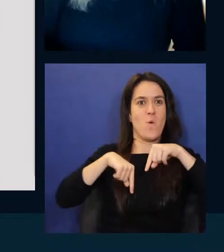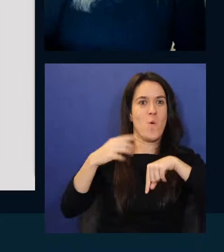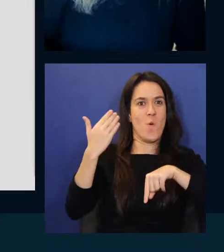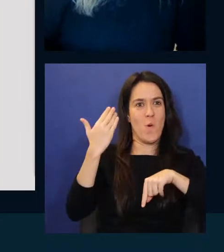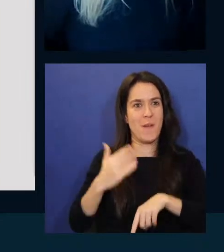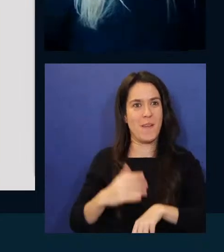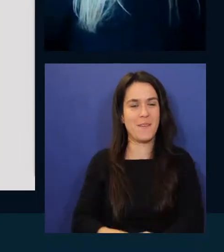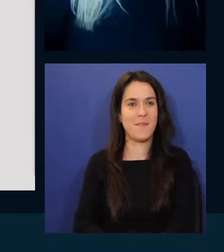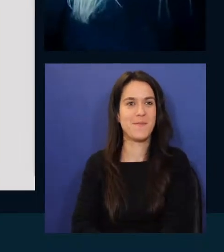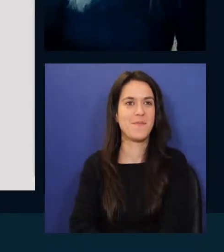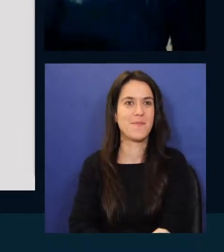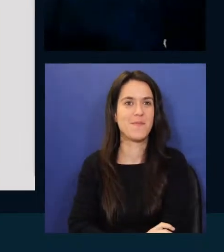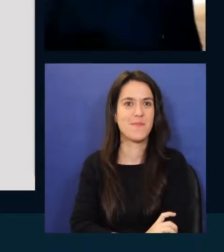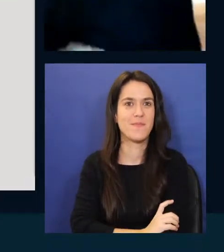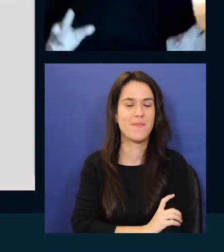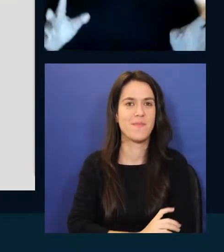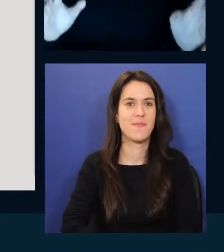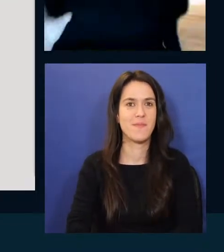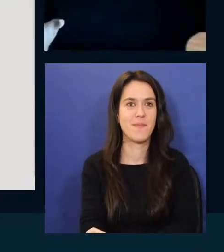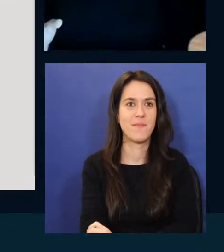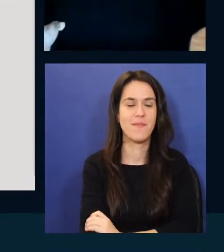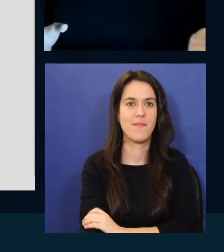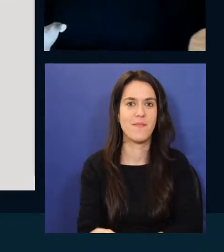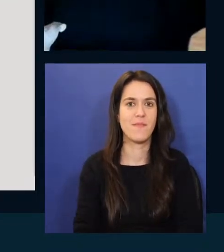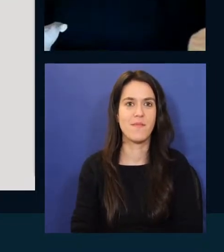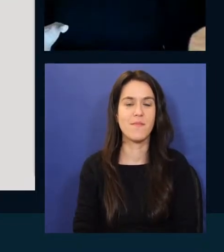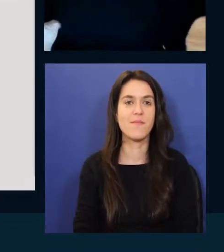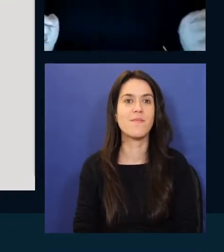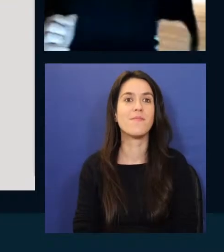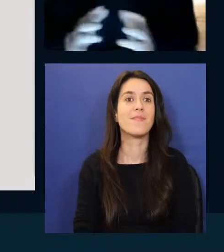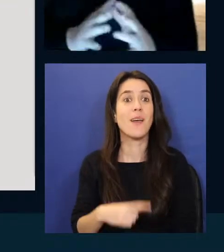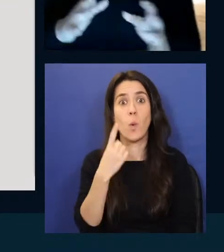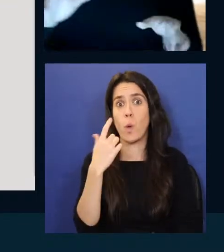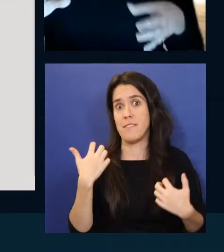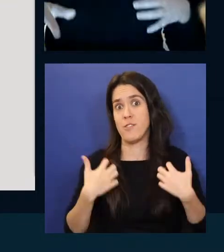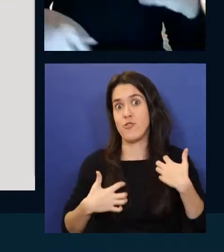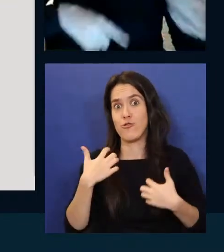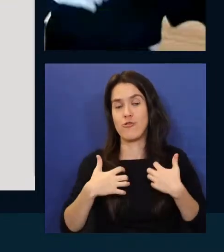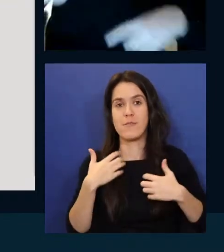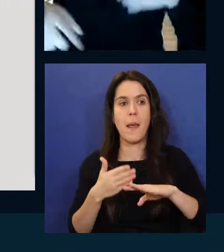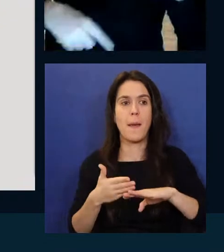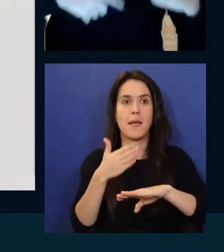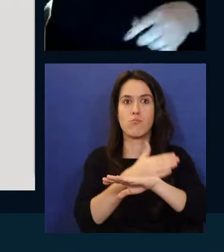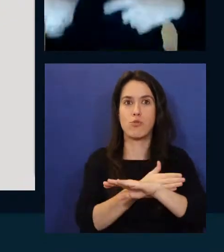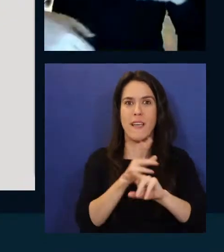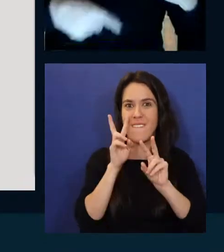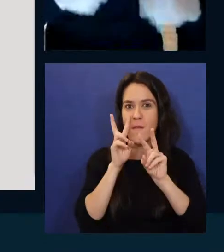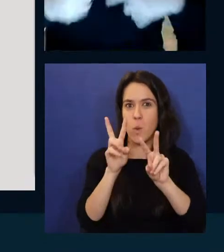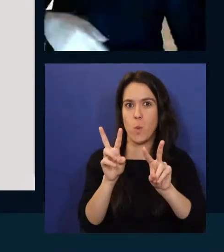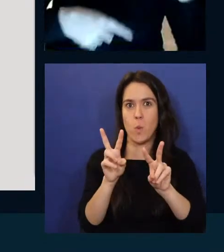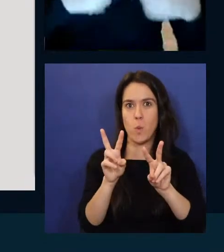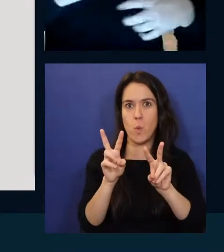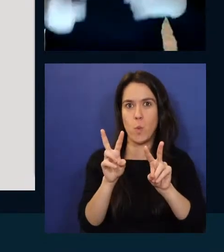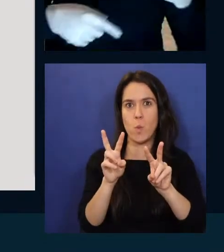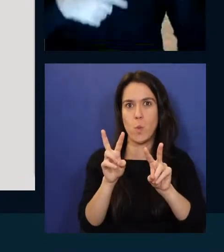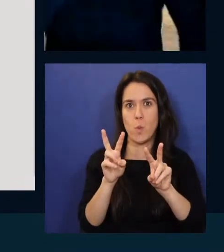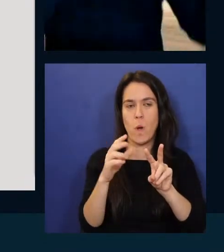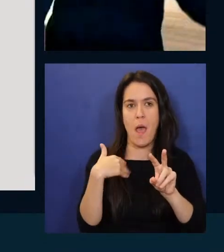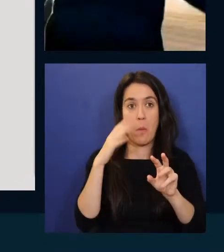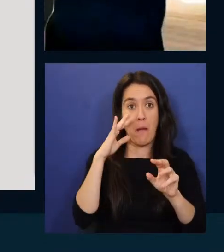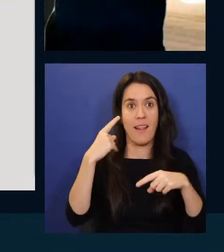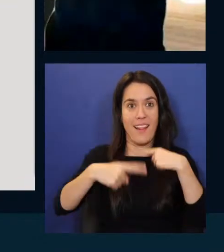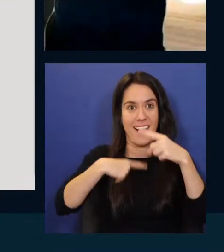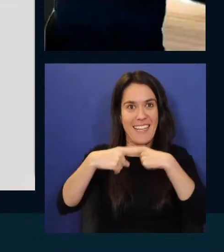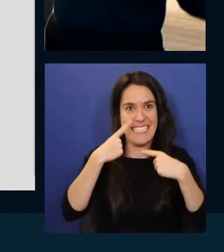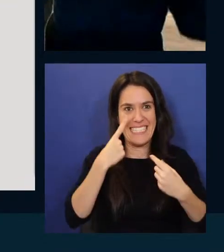The interesting part, and this is this preview feature. This is a GIF, so it's just going to keep on going and going and